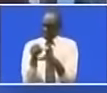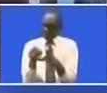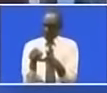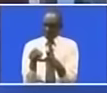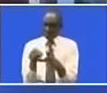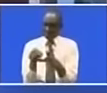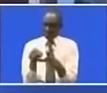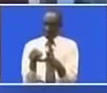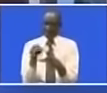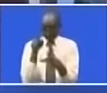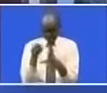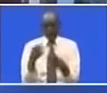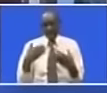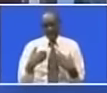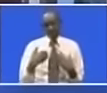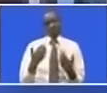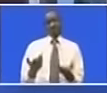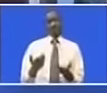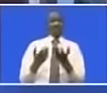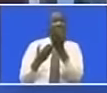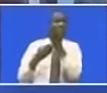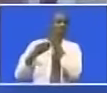be very traditional, because we know